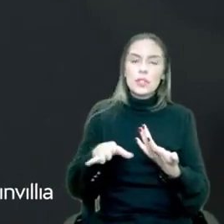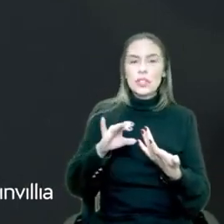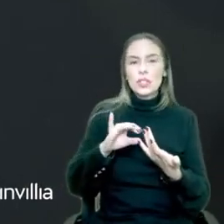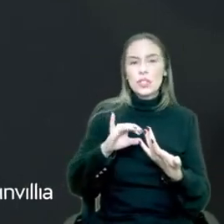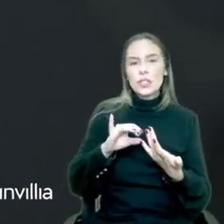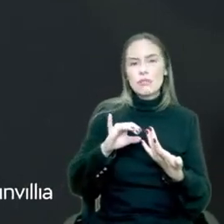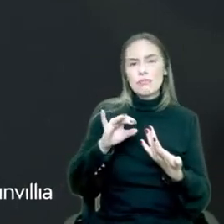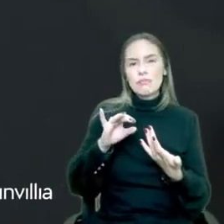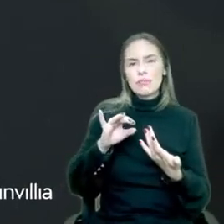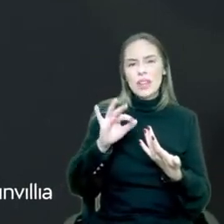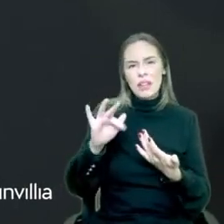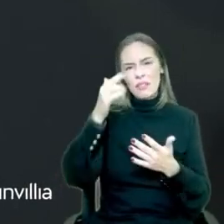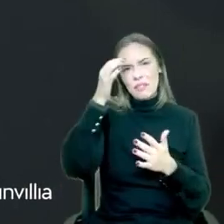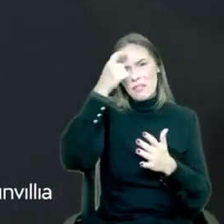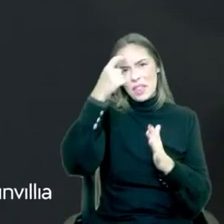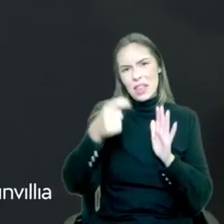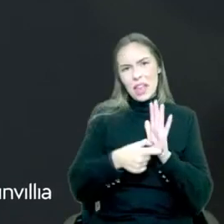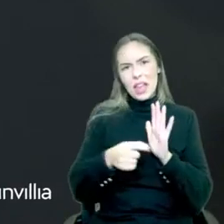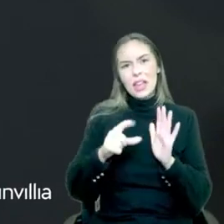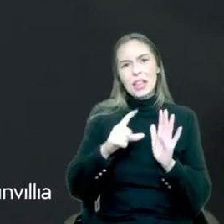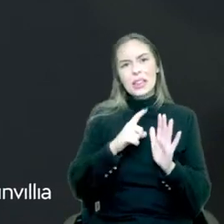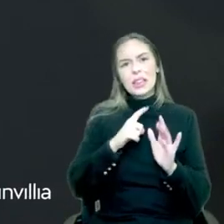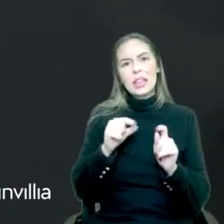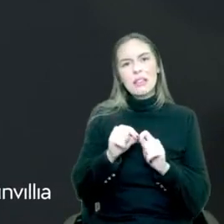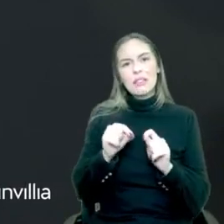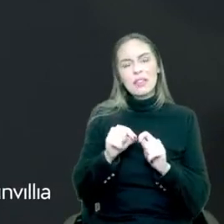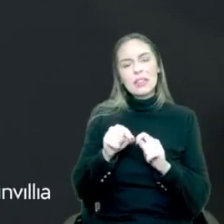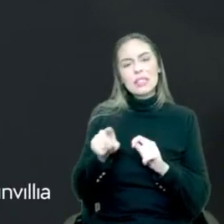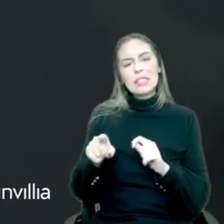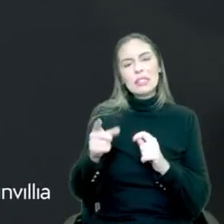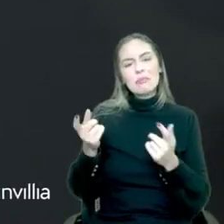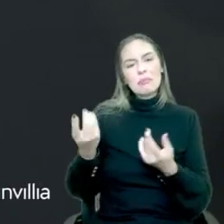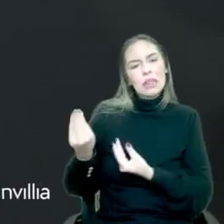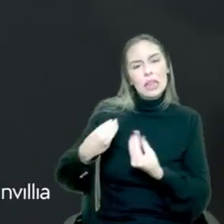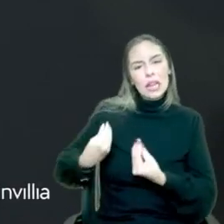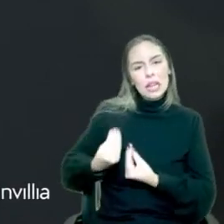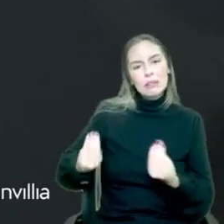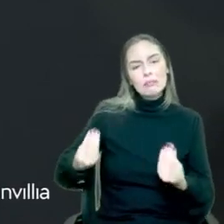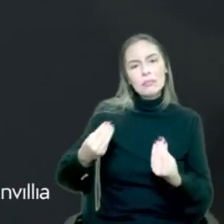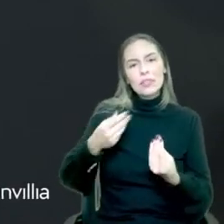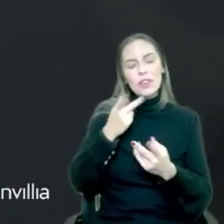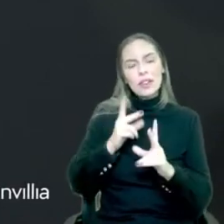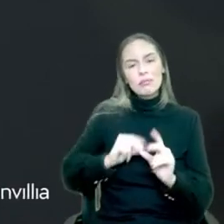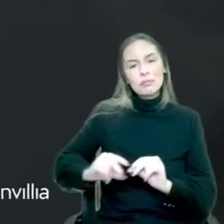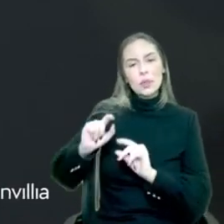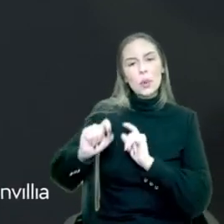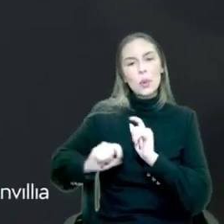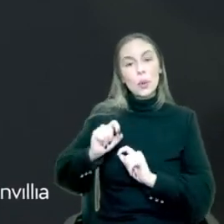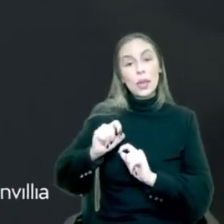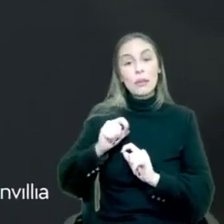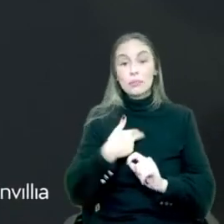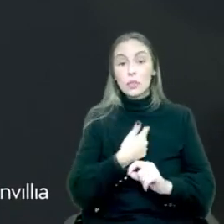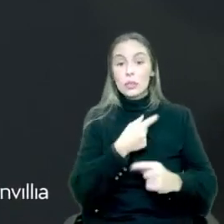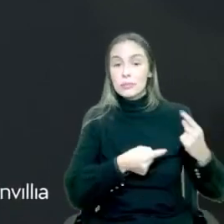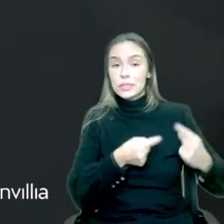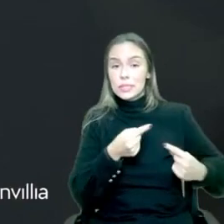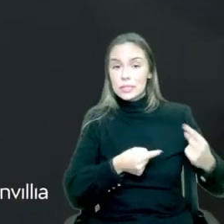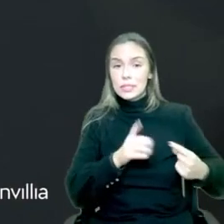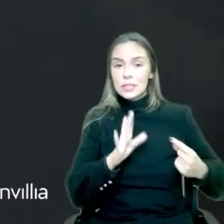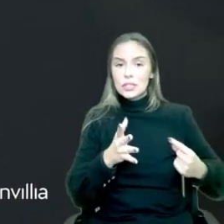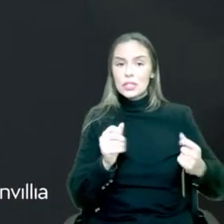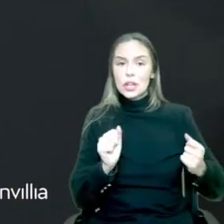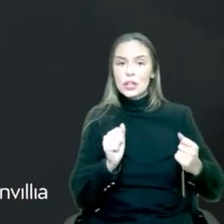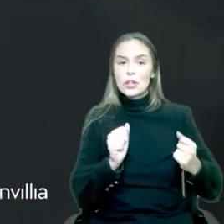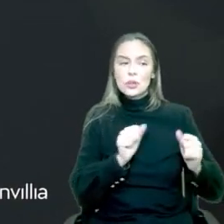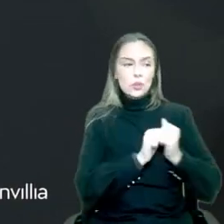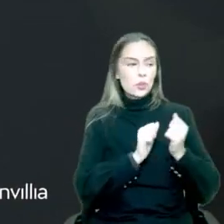bring source of the things that we're talking about. One thing that we're discussing, and I've been discussing with a couple of friends for a